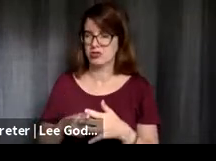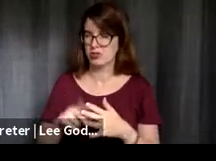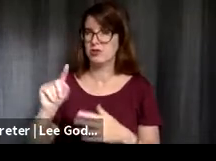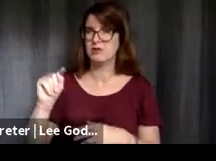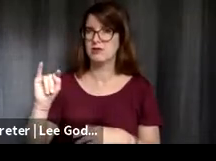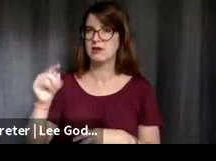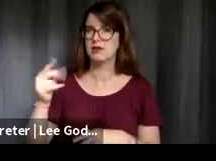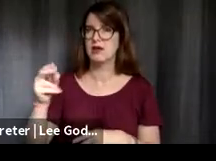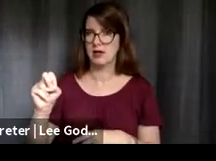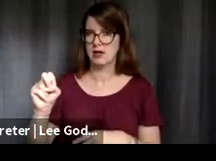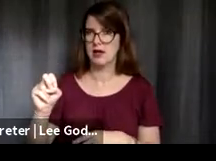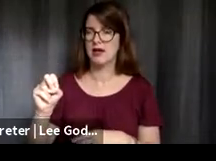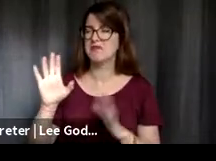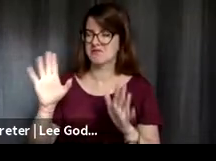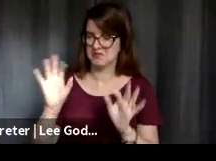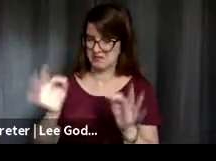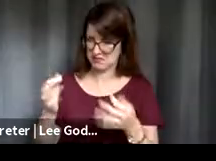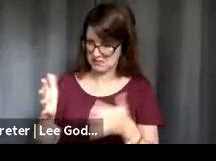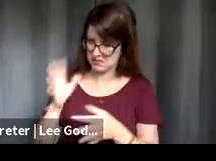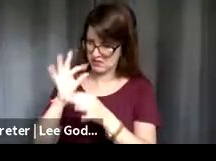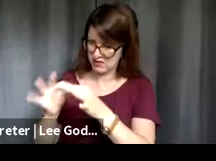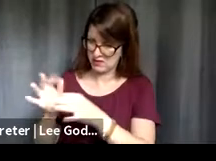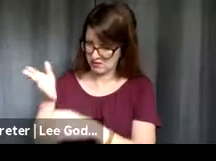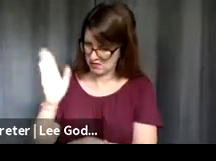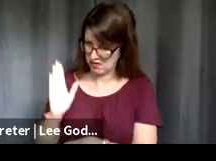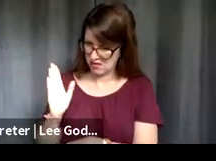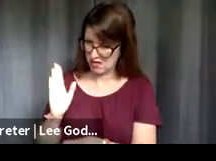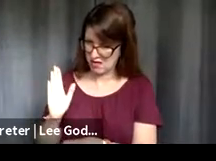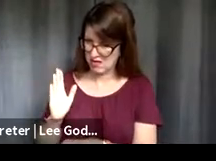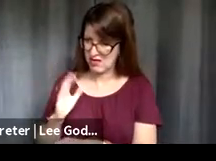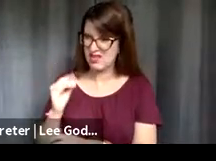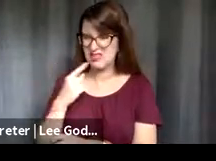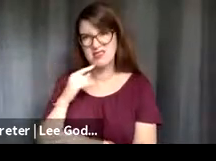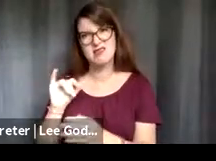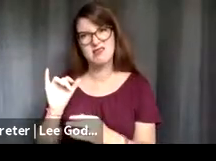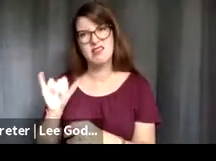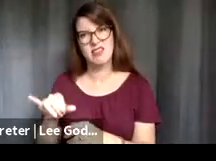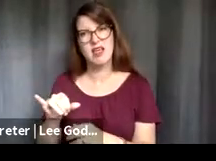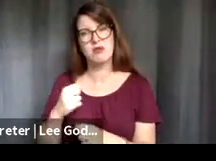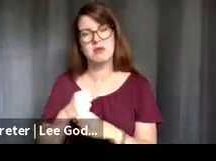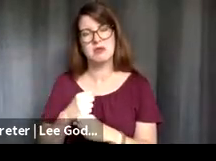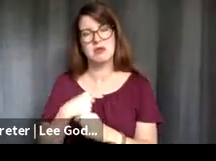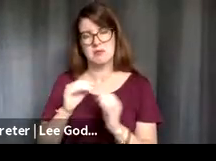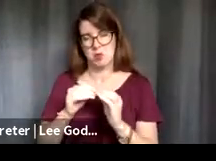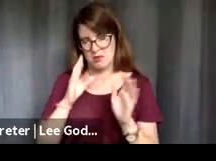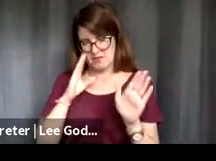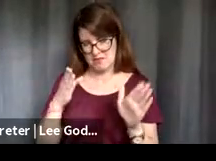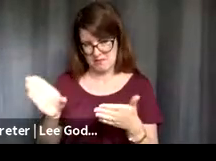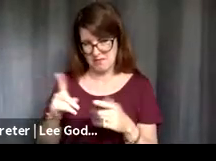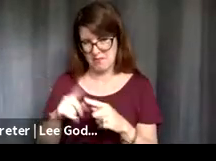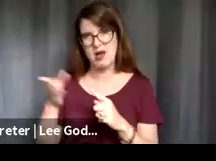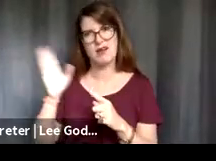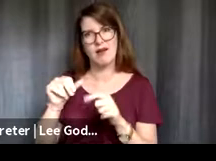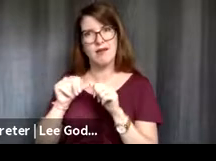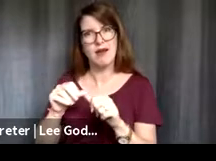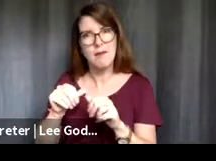tithing to be faithful to God and as a heart check for himself. And he said that put it in check. But he found God kept blessing him